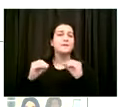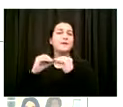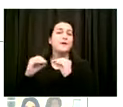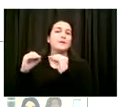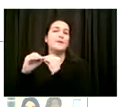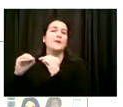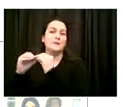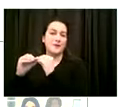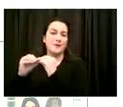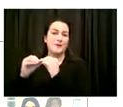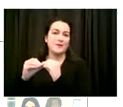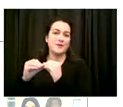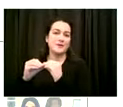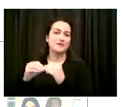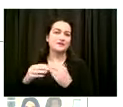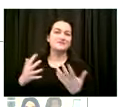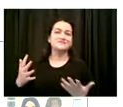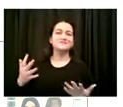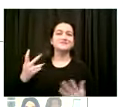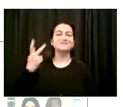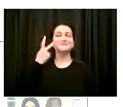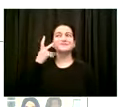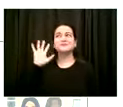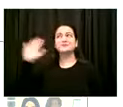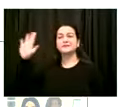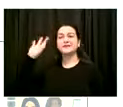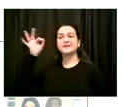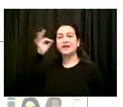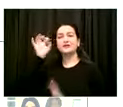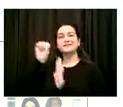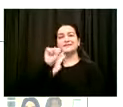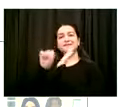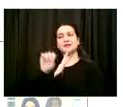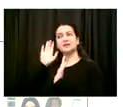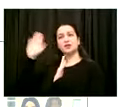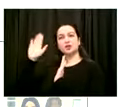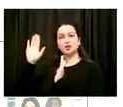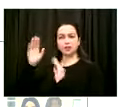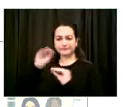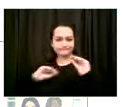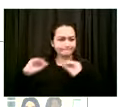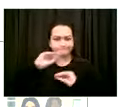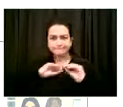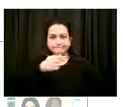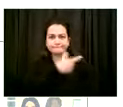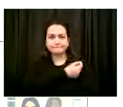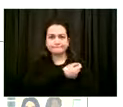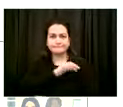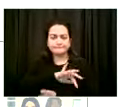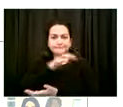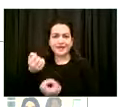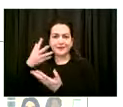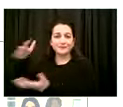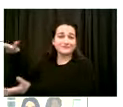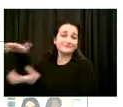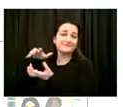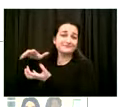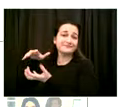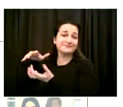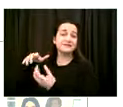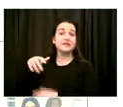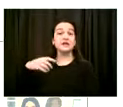federal colleagues are telling us, there will be a further increase in supply that will help us get to those goals that